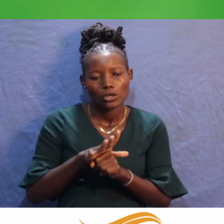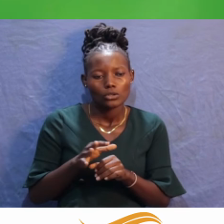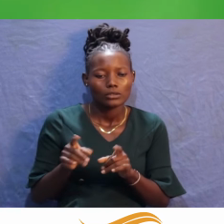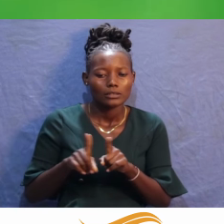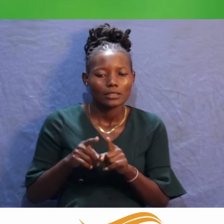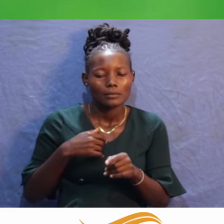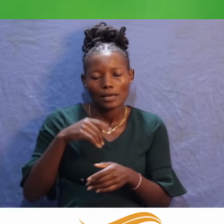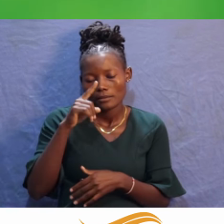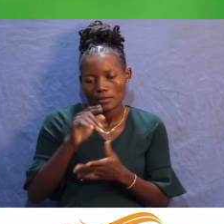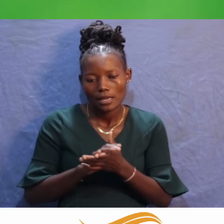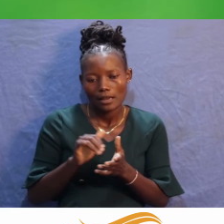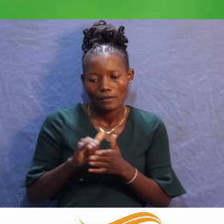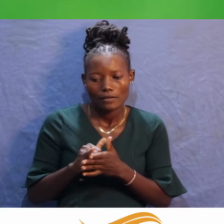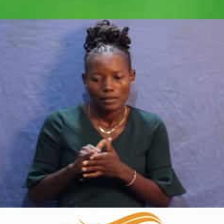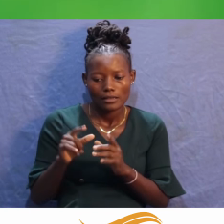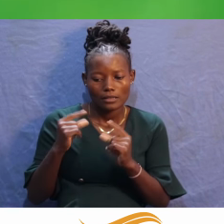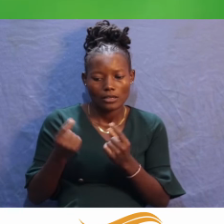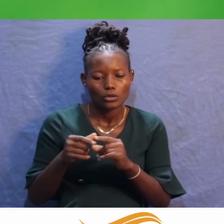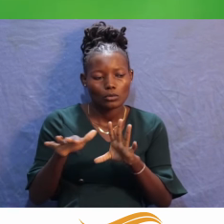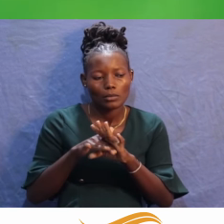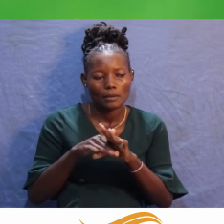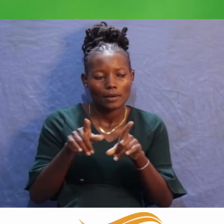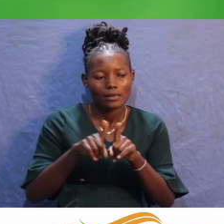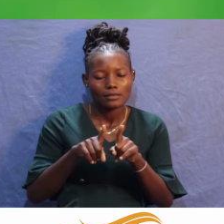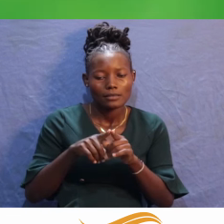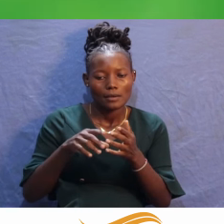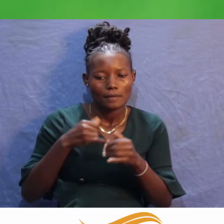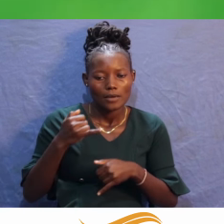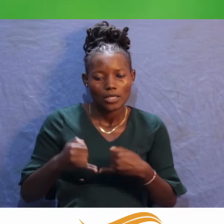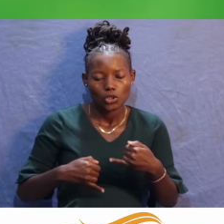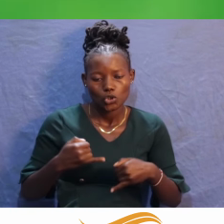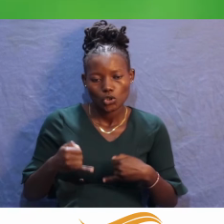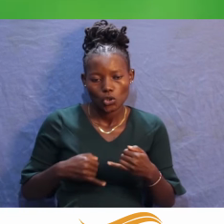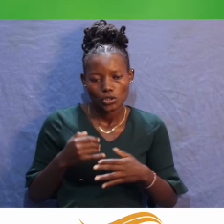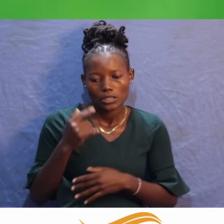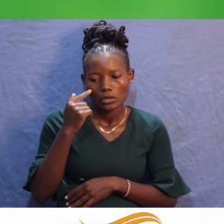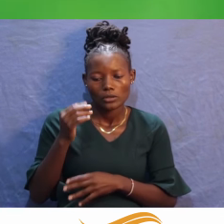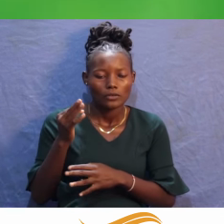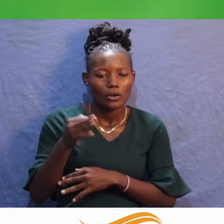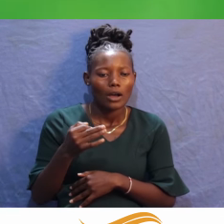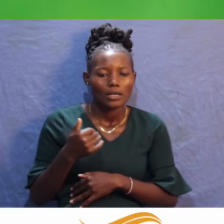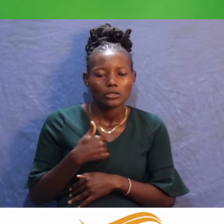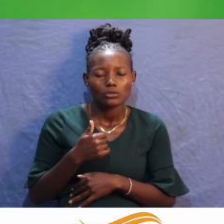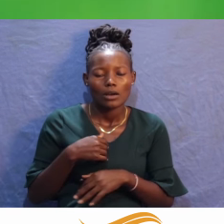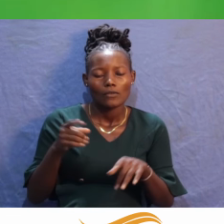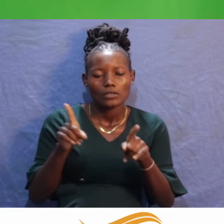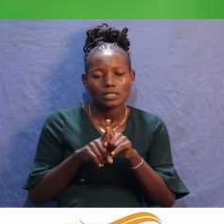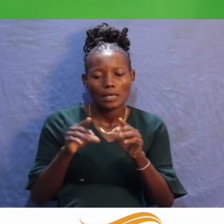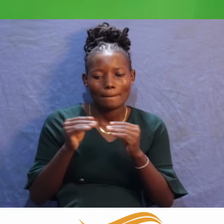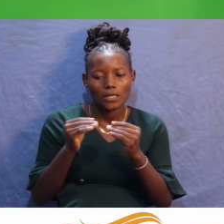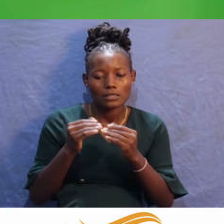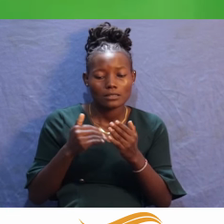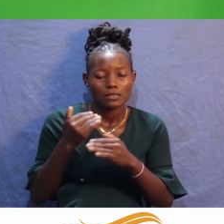believe the group members also did the same. And looking forward to having such a session with you the